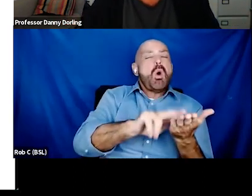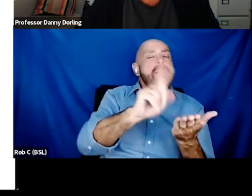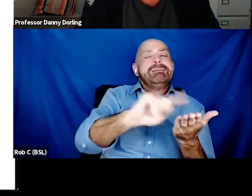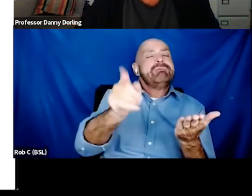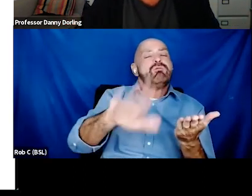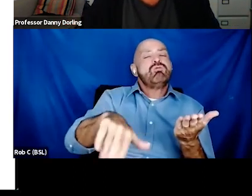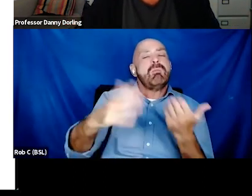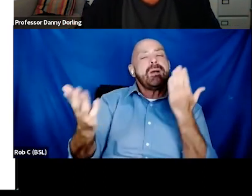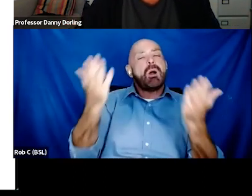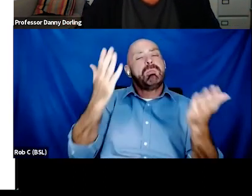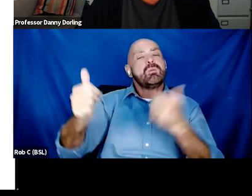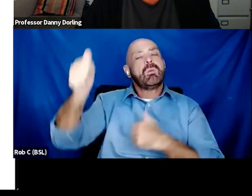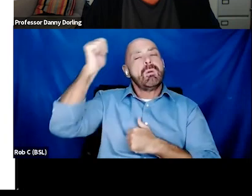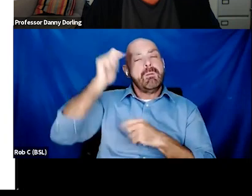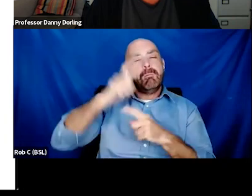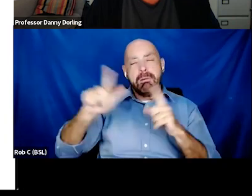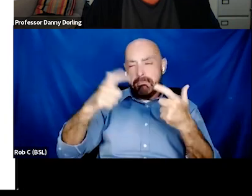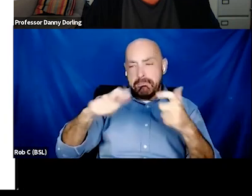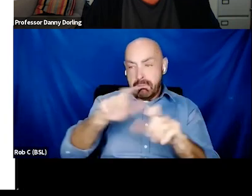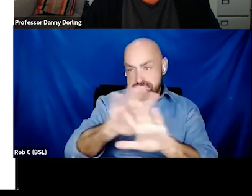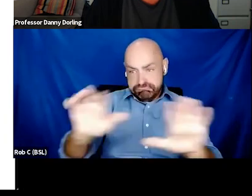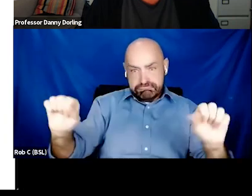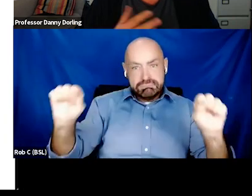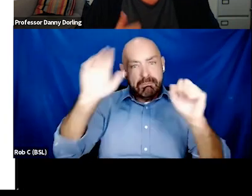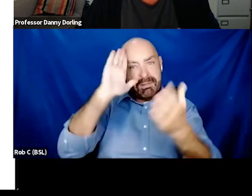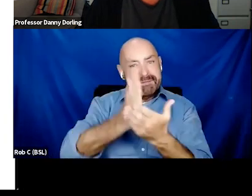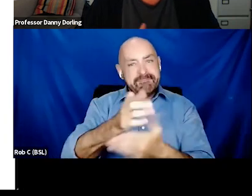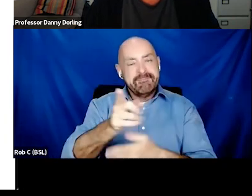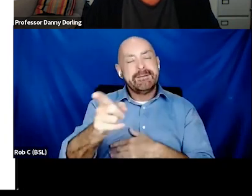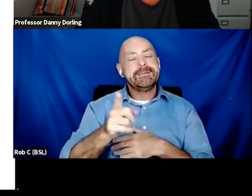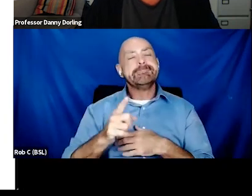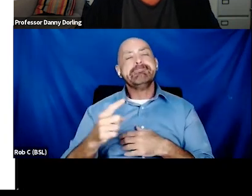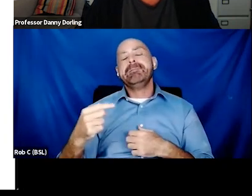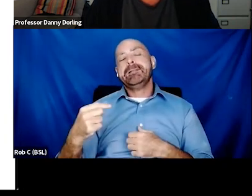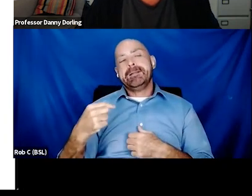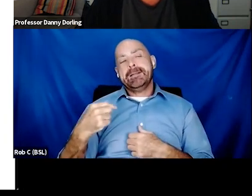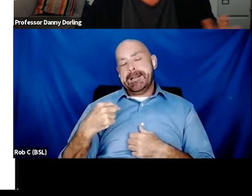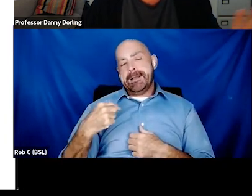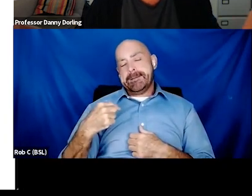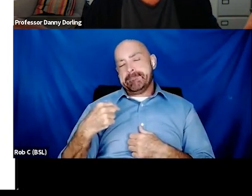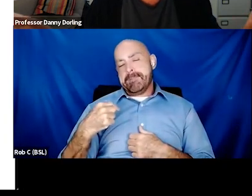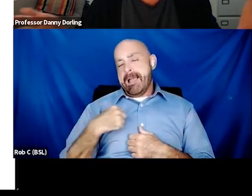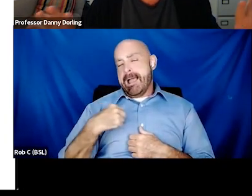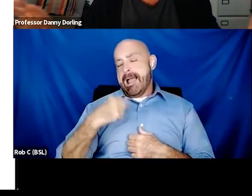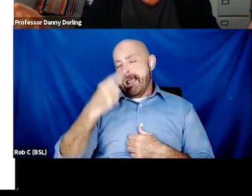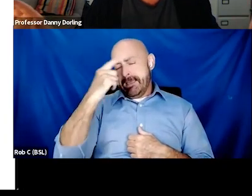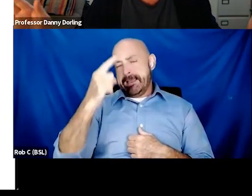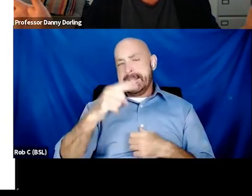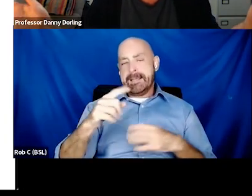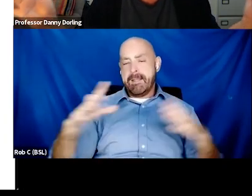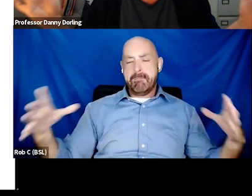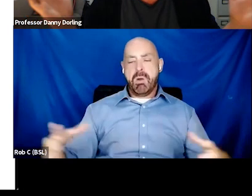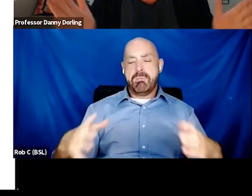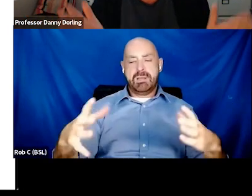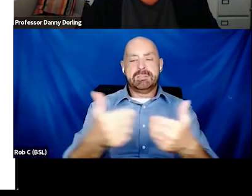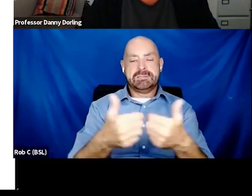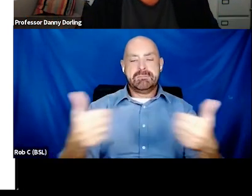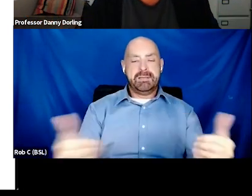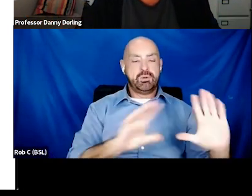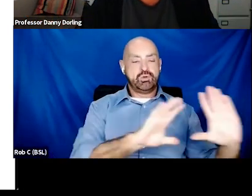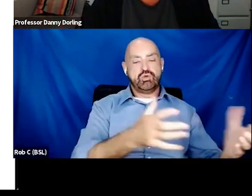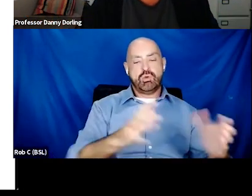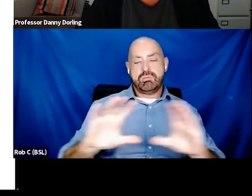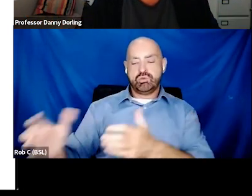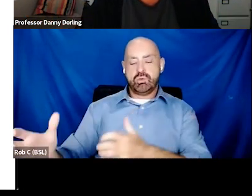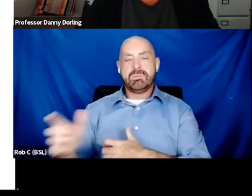before. I'm going to show you how I think the population is dividing more and more into two groups with fewer people in the